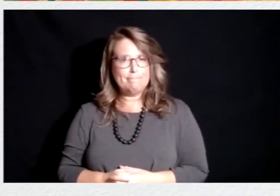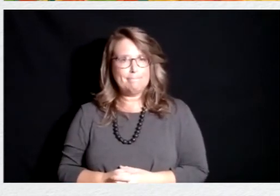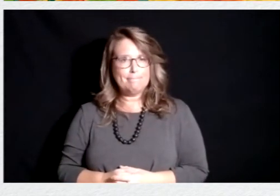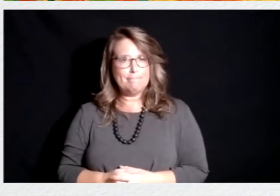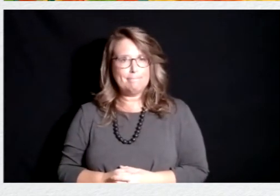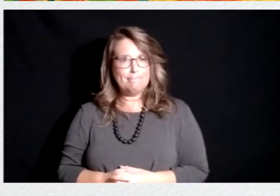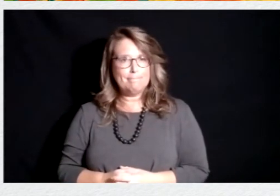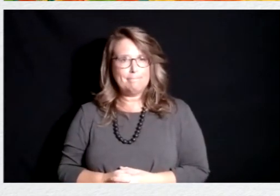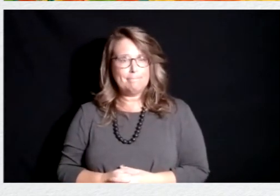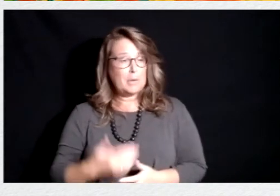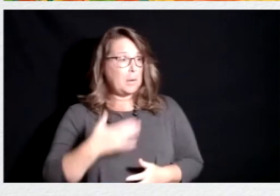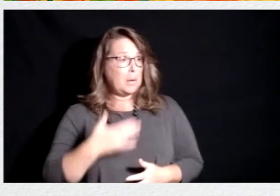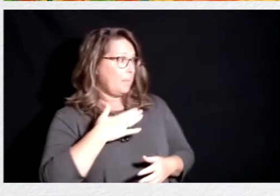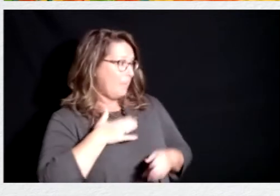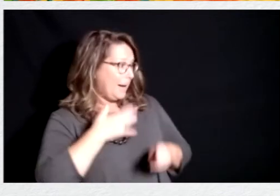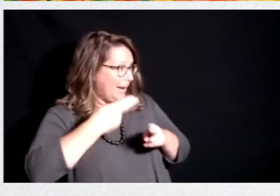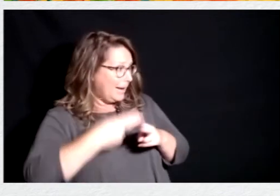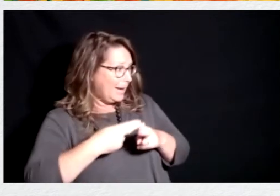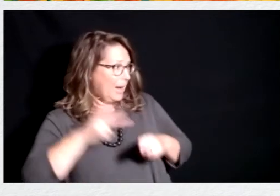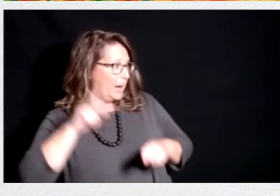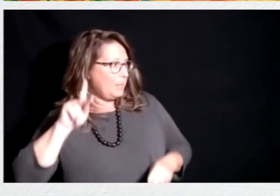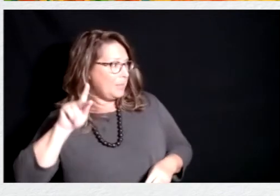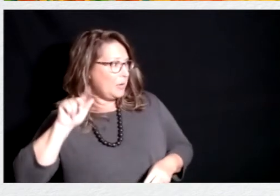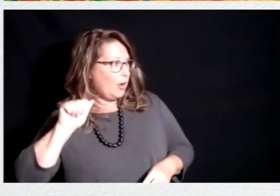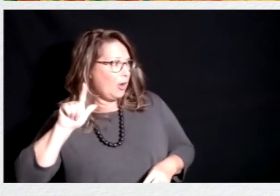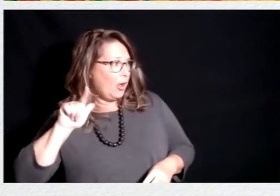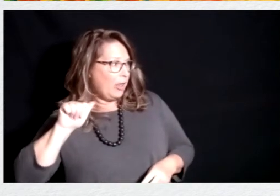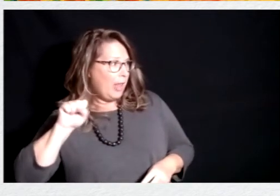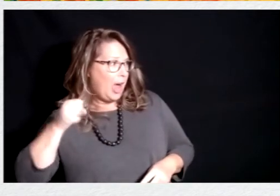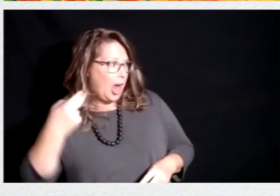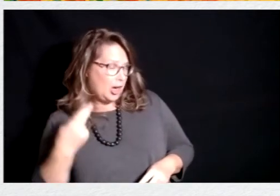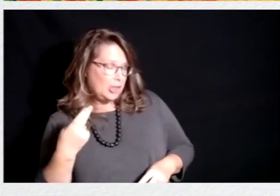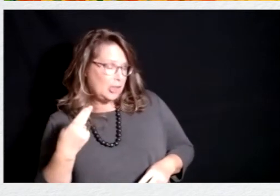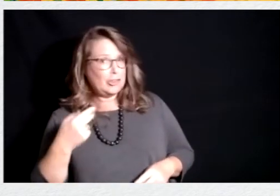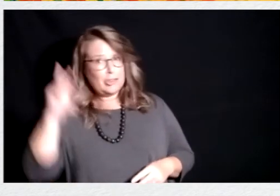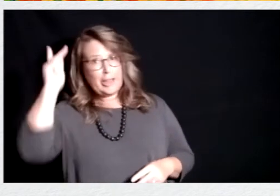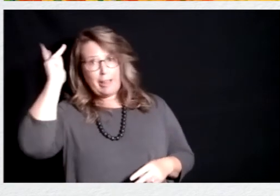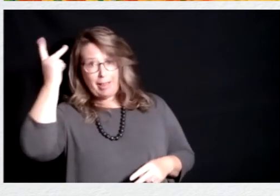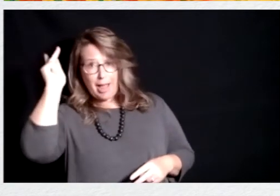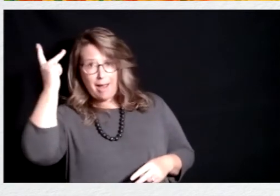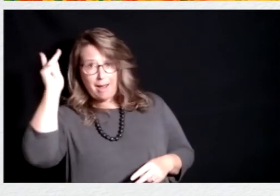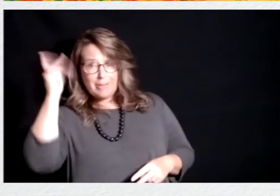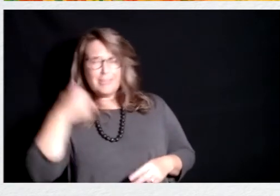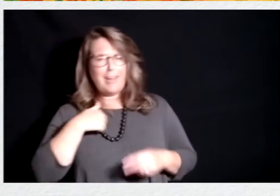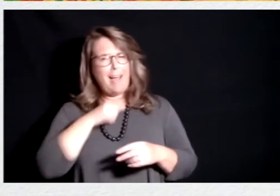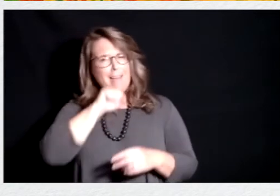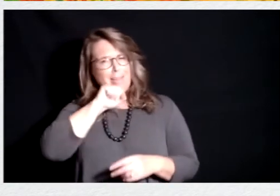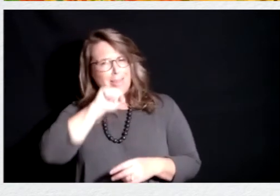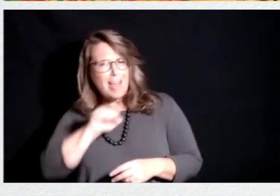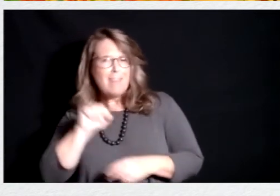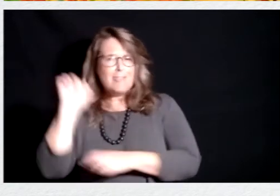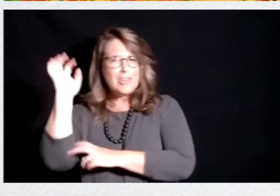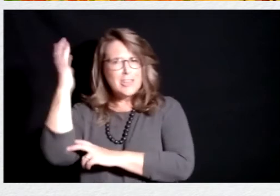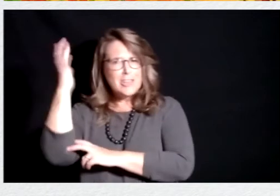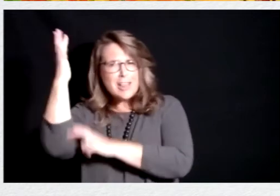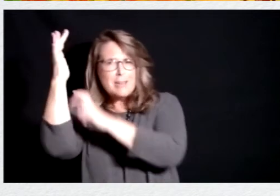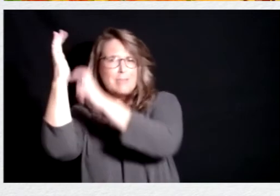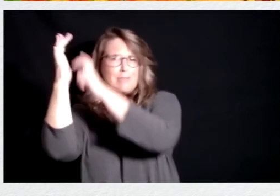My name is Kailash, and I love to climb trees too. Same, same, but different. This is